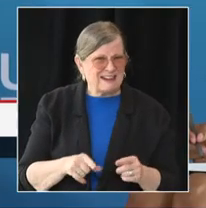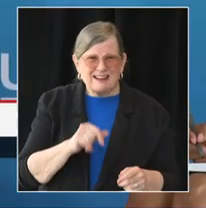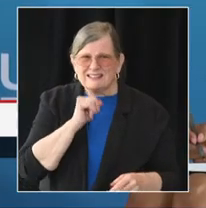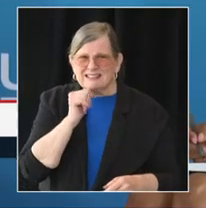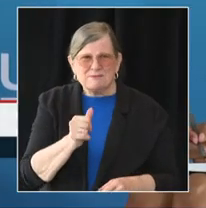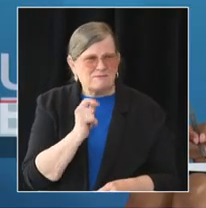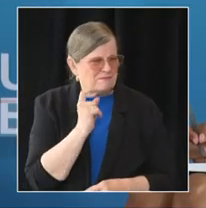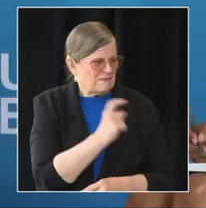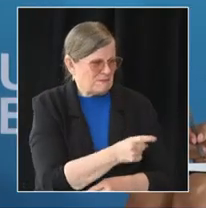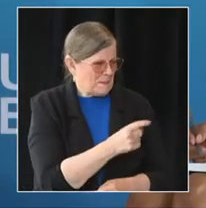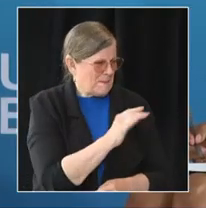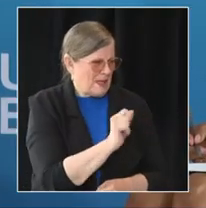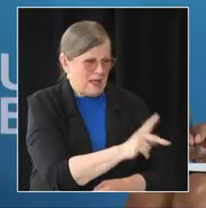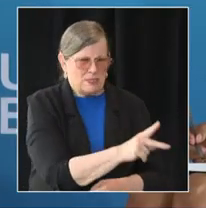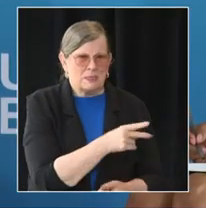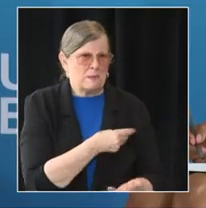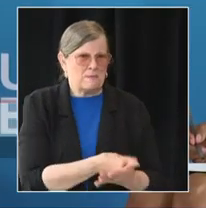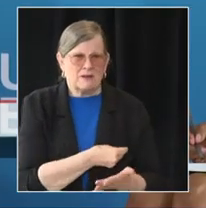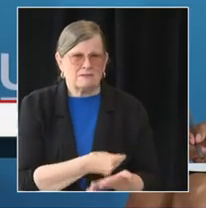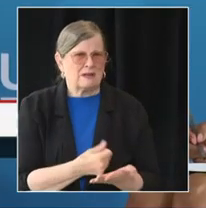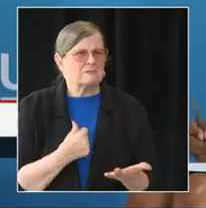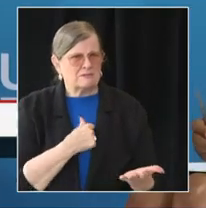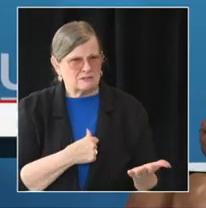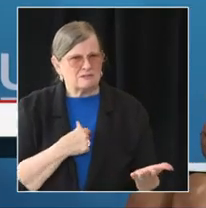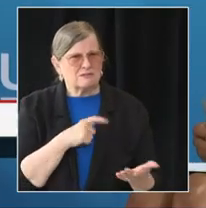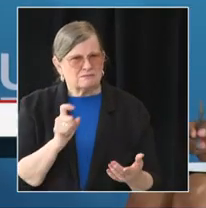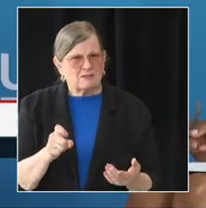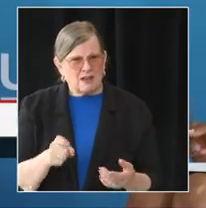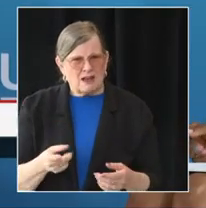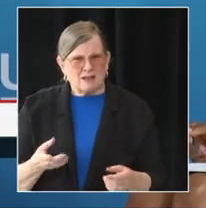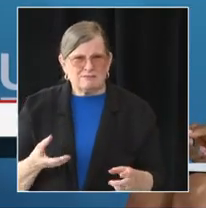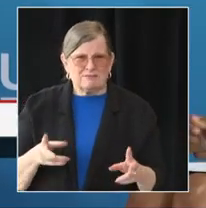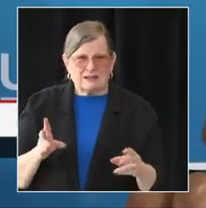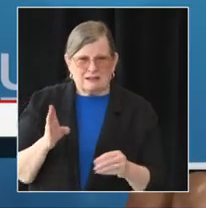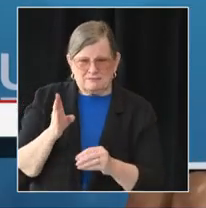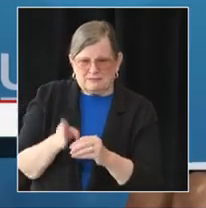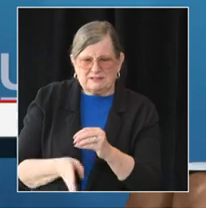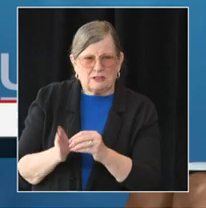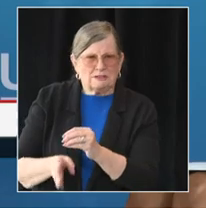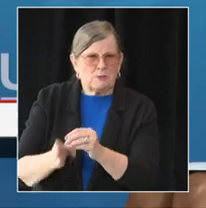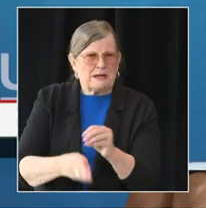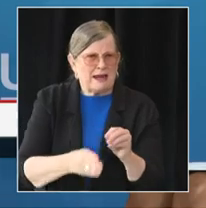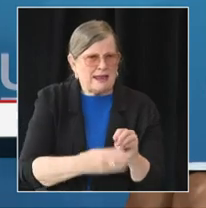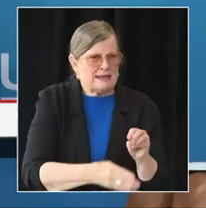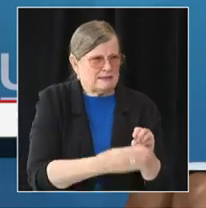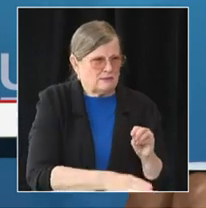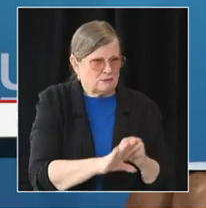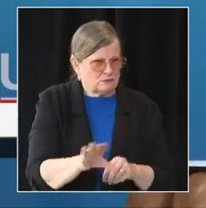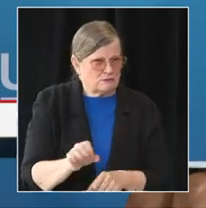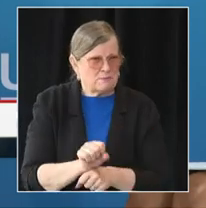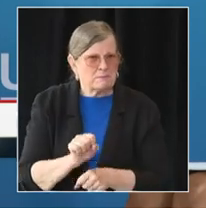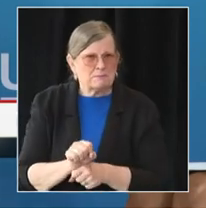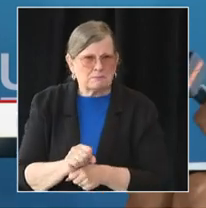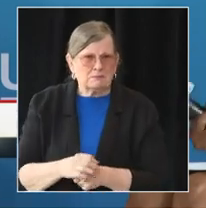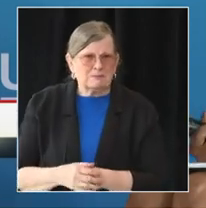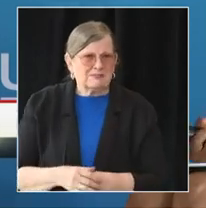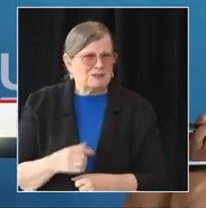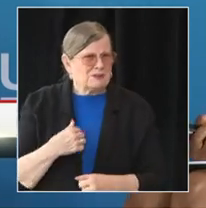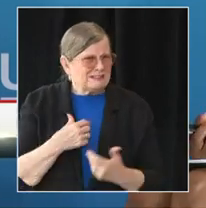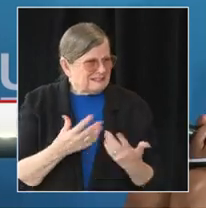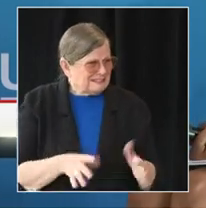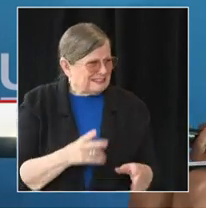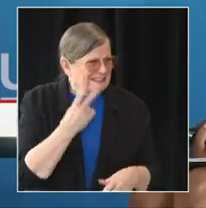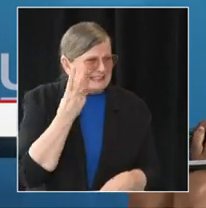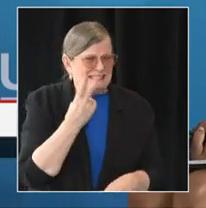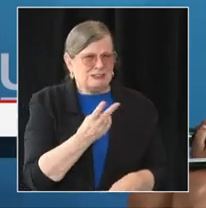looked at services that are good, but if they don't add a new business, a new resident, a